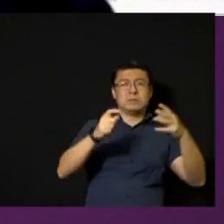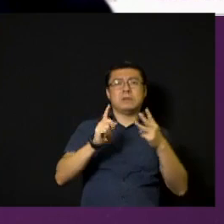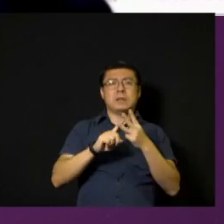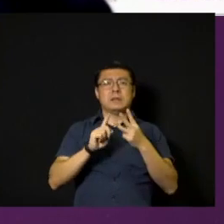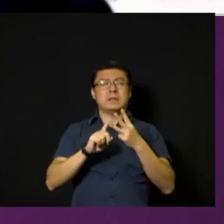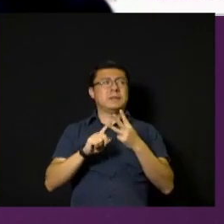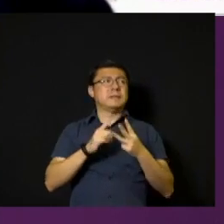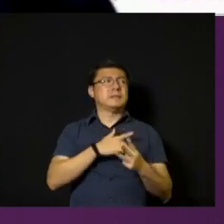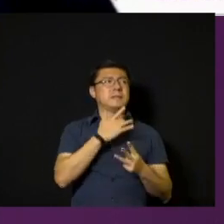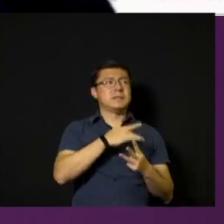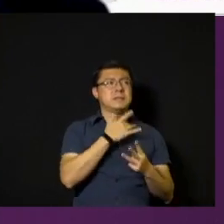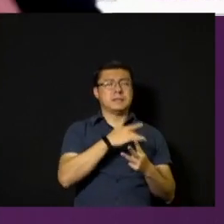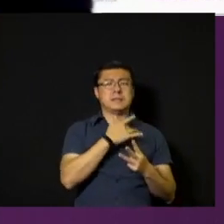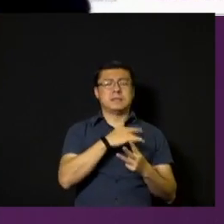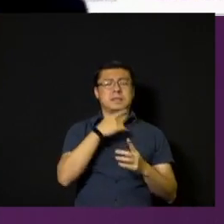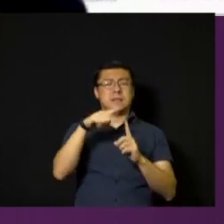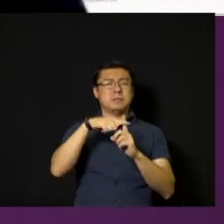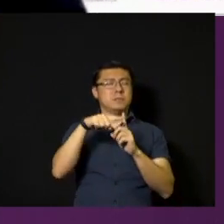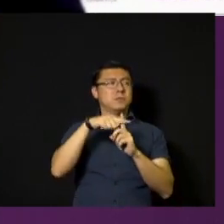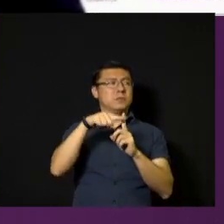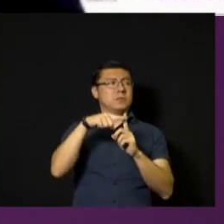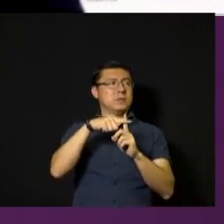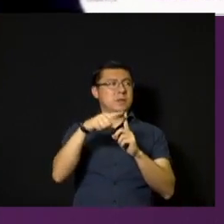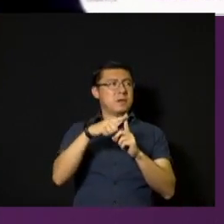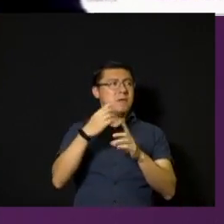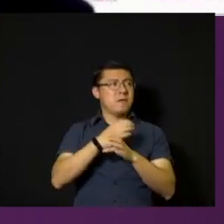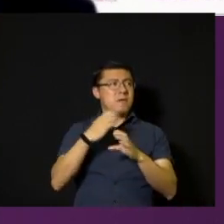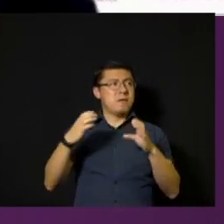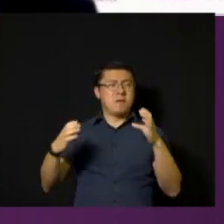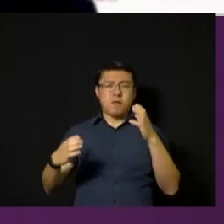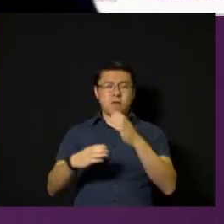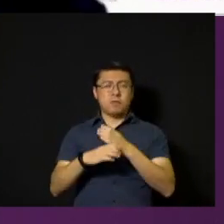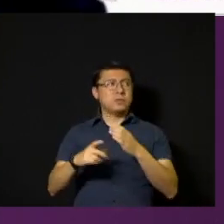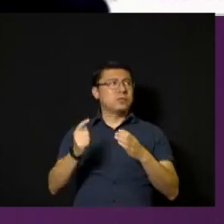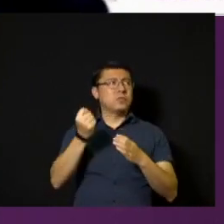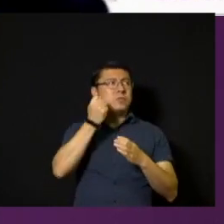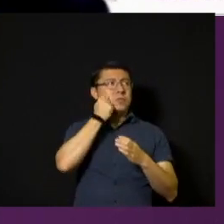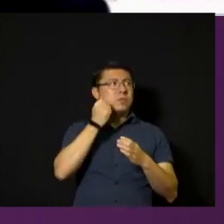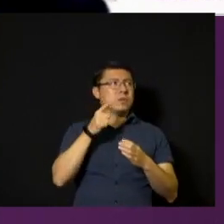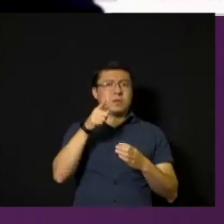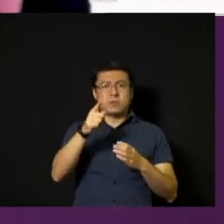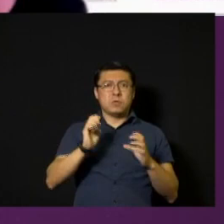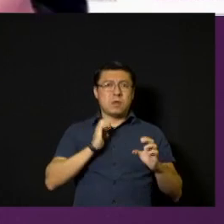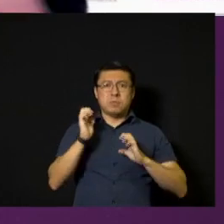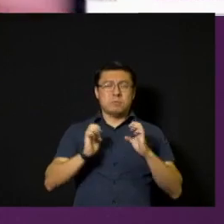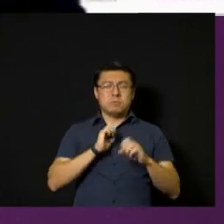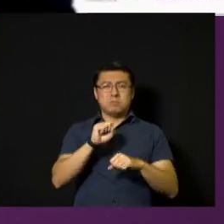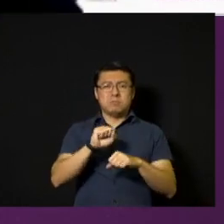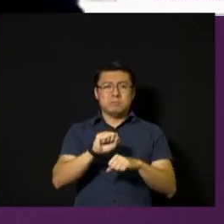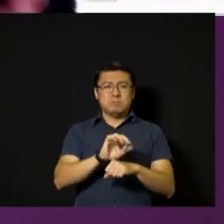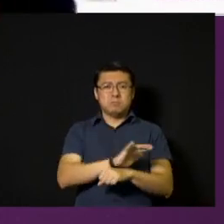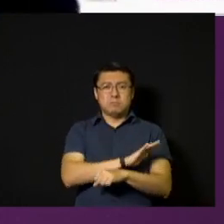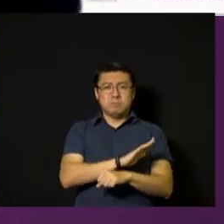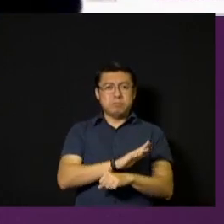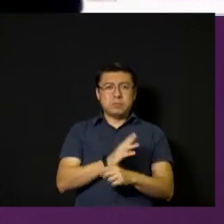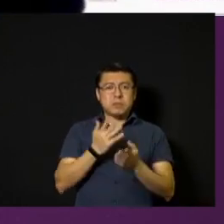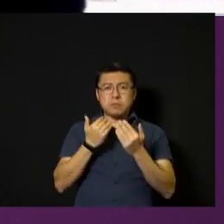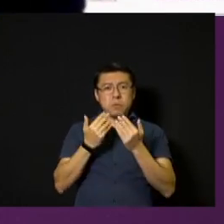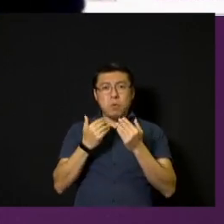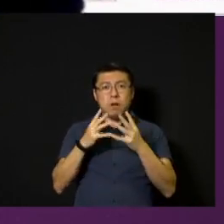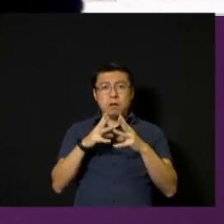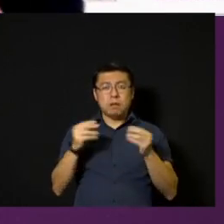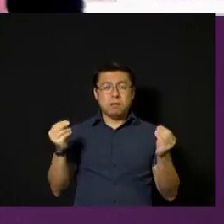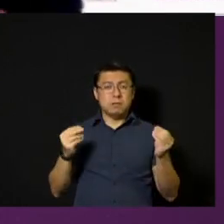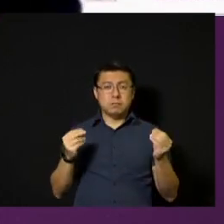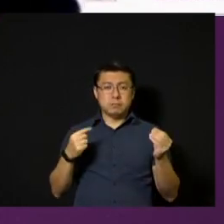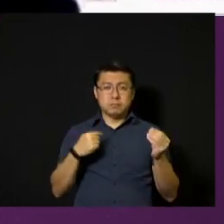diamond. Number three is attitude. What's this? Keep doing things even though they didn't work. In my case,